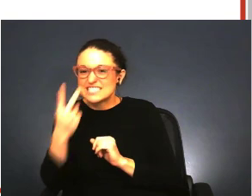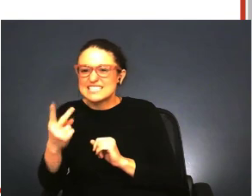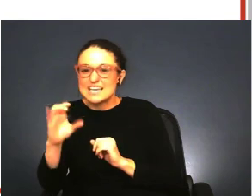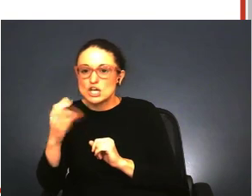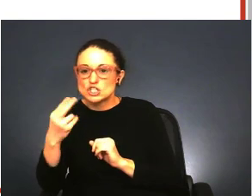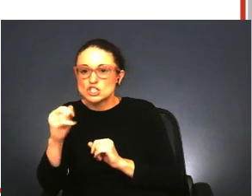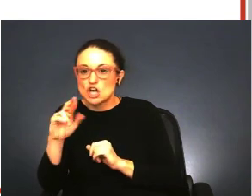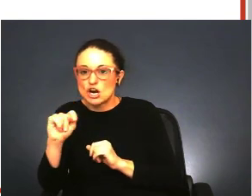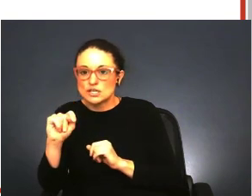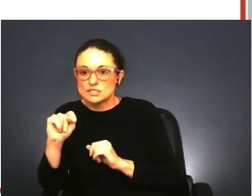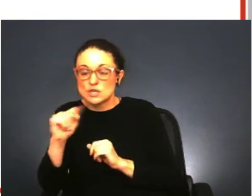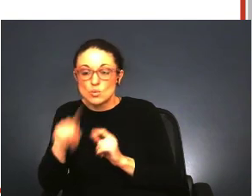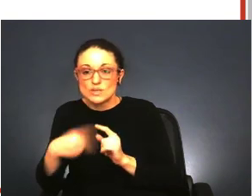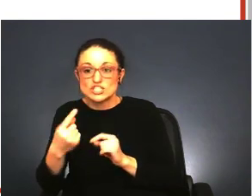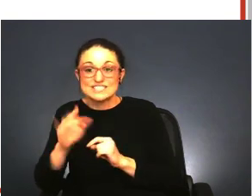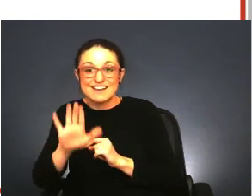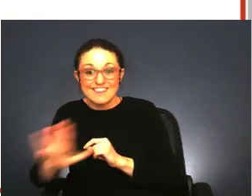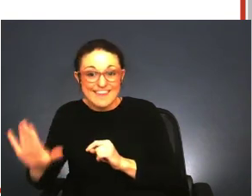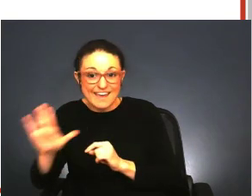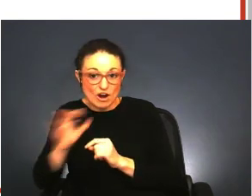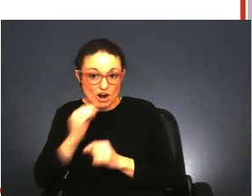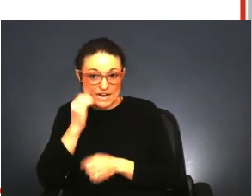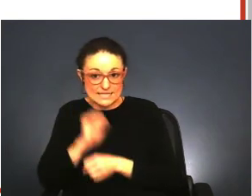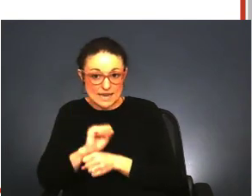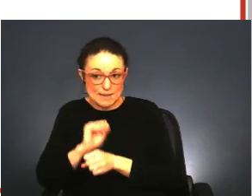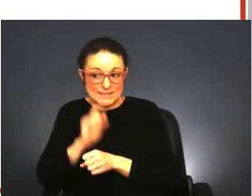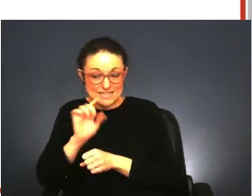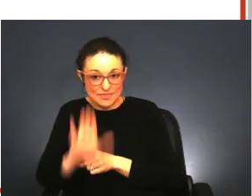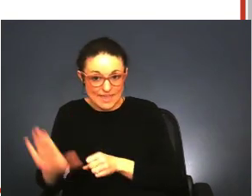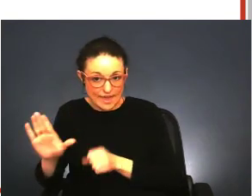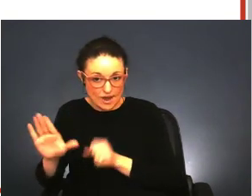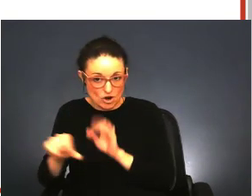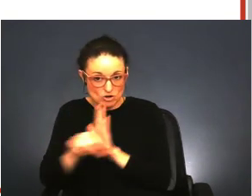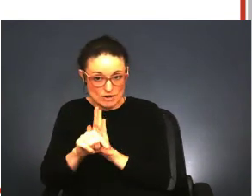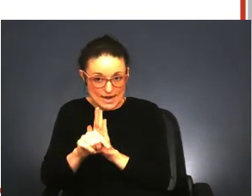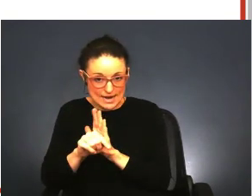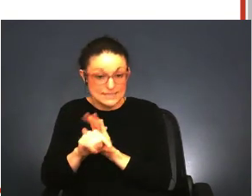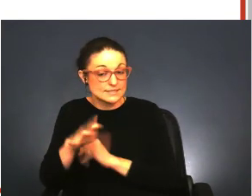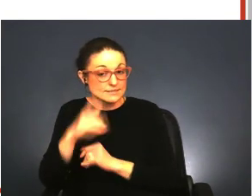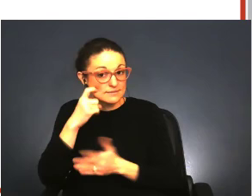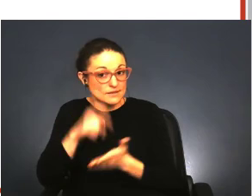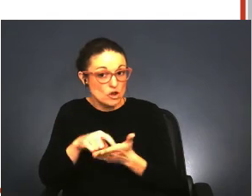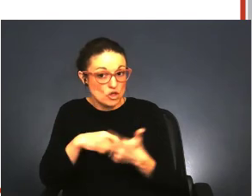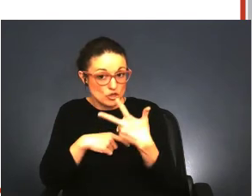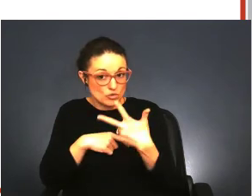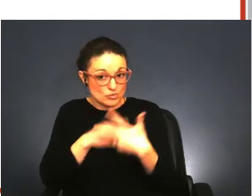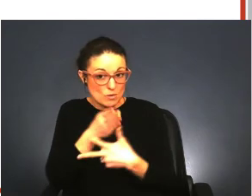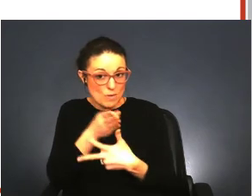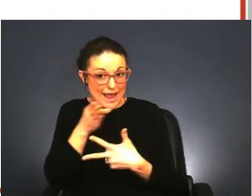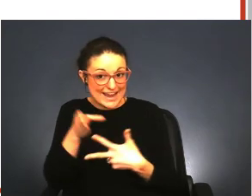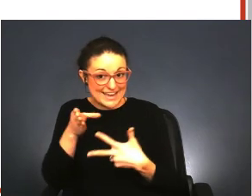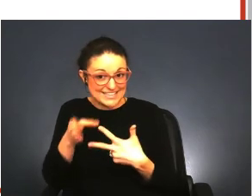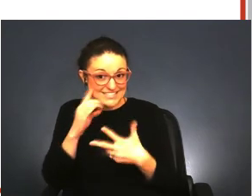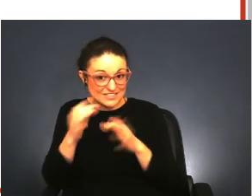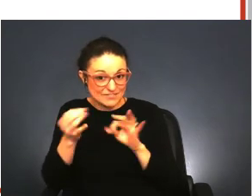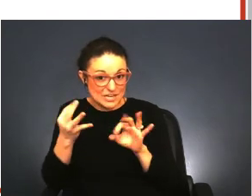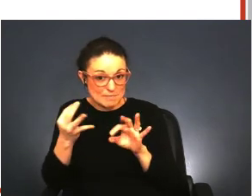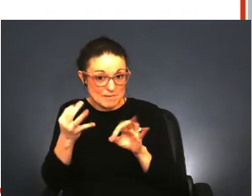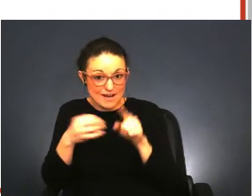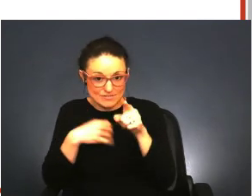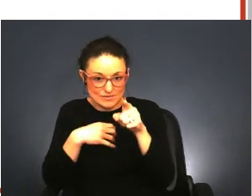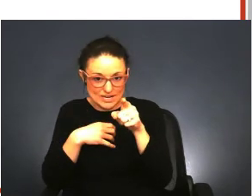assignments, okay, and their grades. And notice the 3 ways of providing feedback are all right